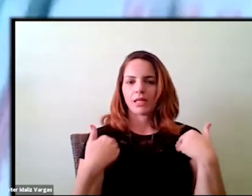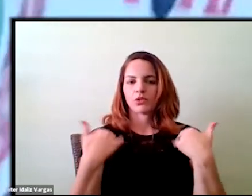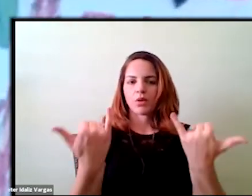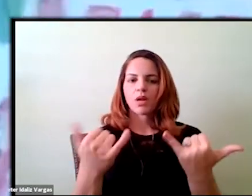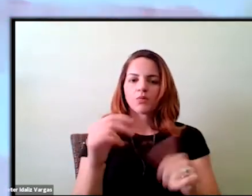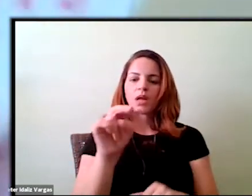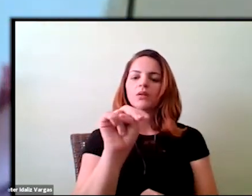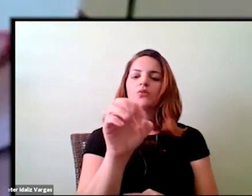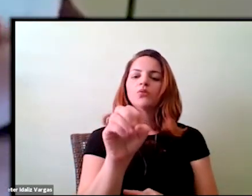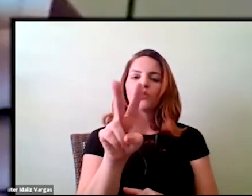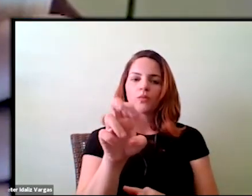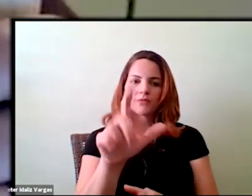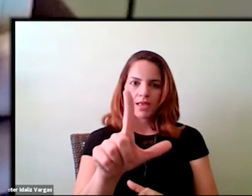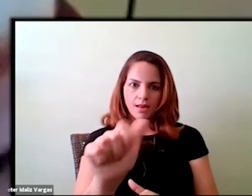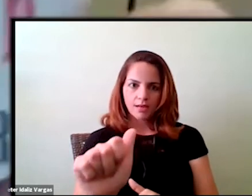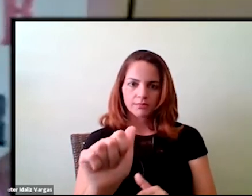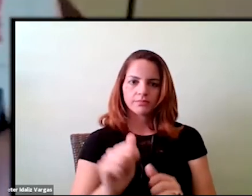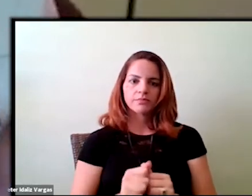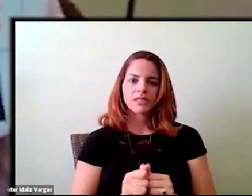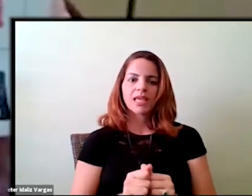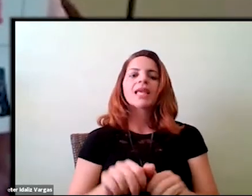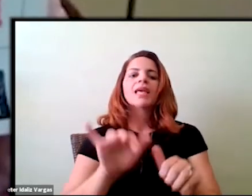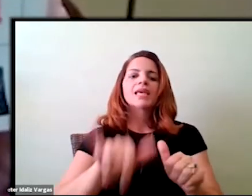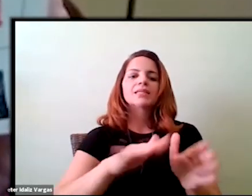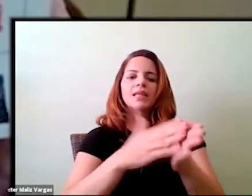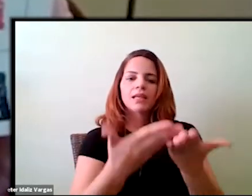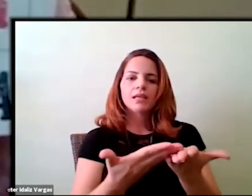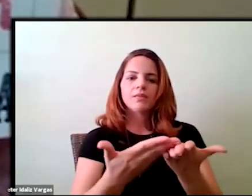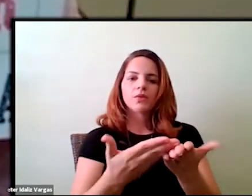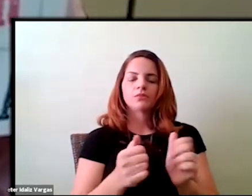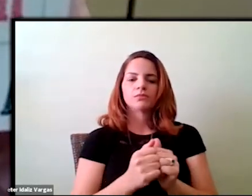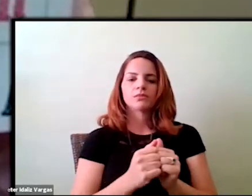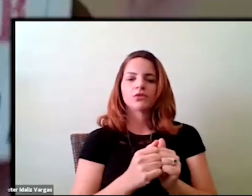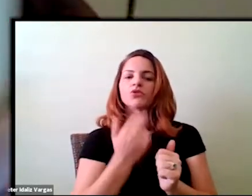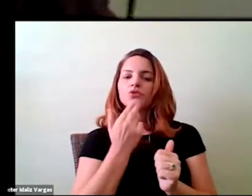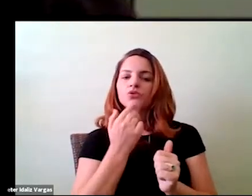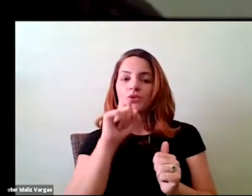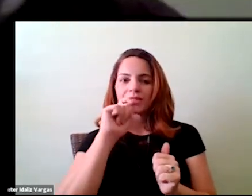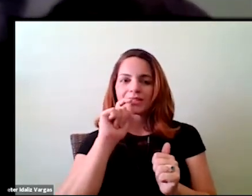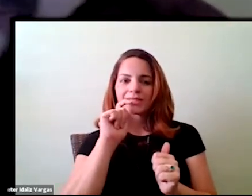This is The Taste of Sugar by Maricel Vera.